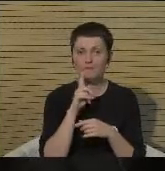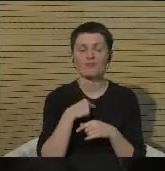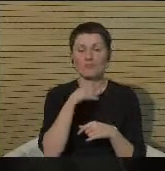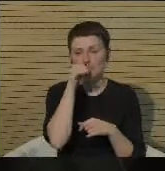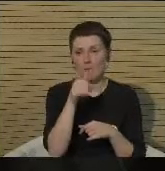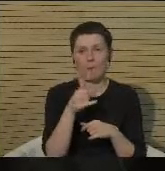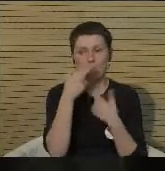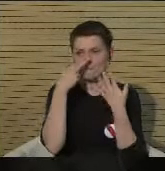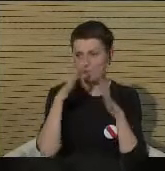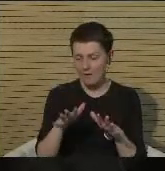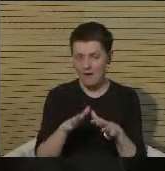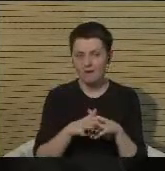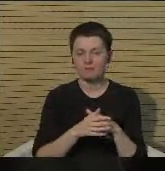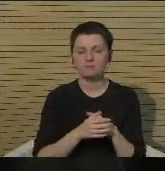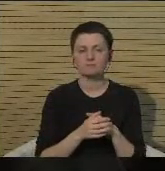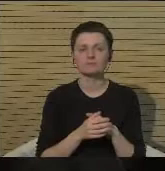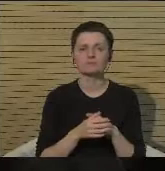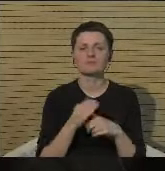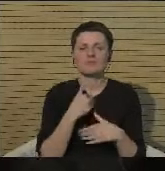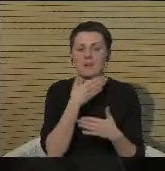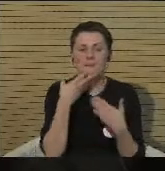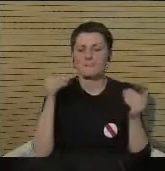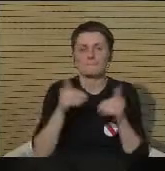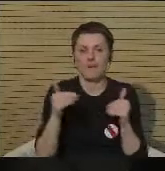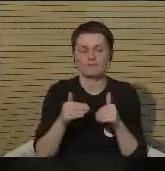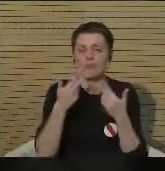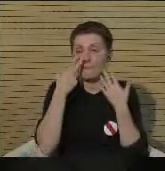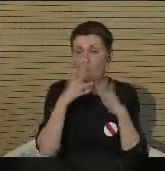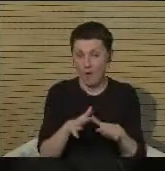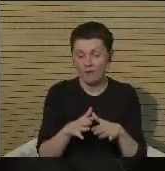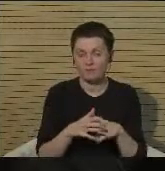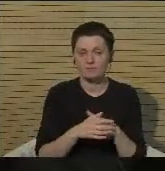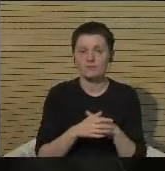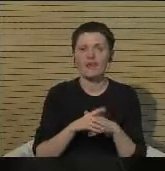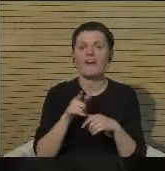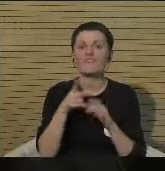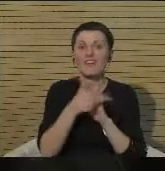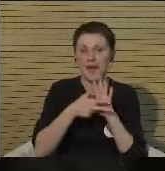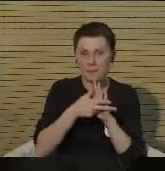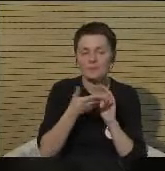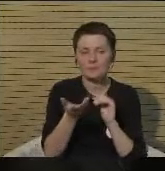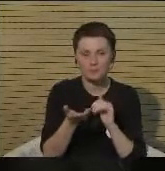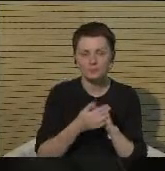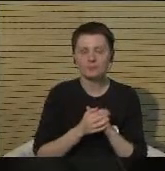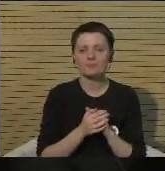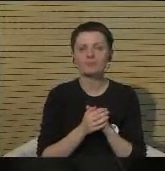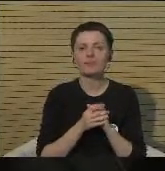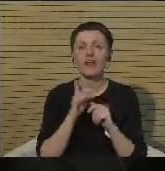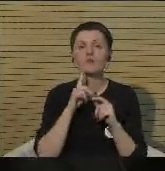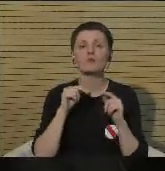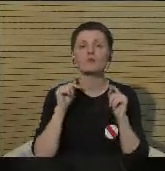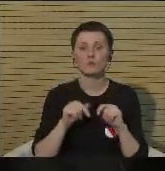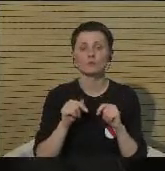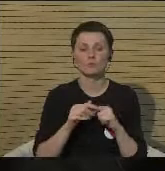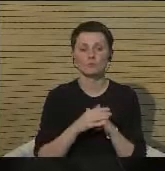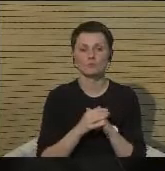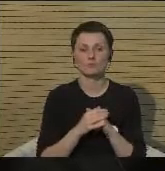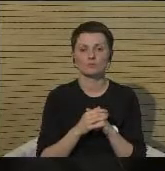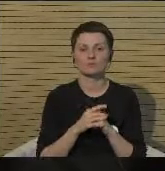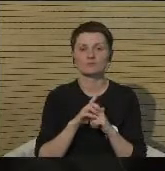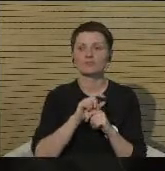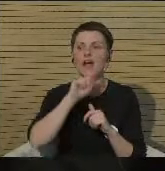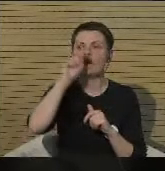other staff members. And we cannot show it to you because there are no technical ways of showing